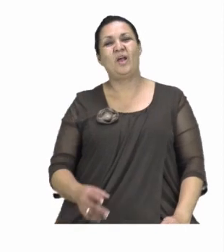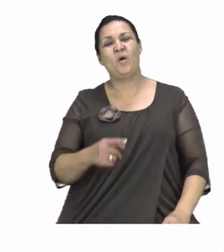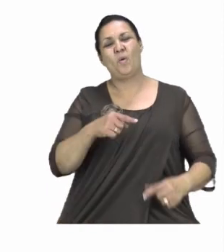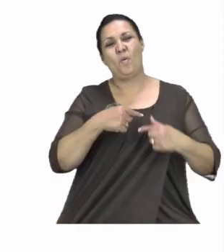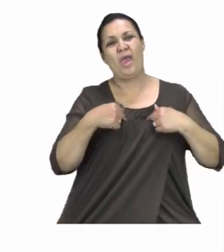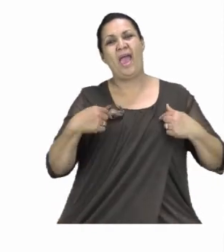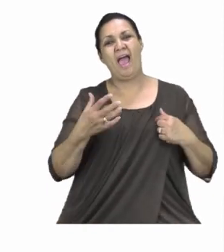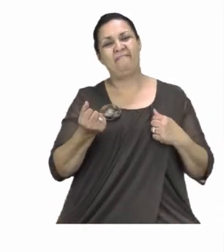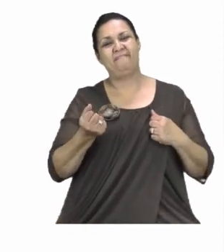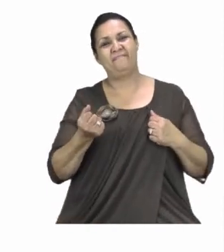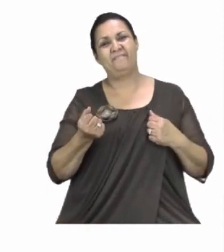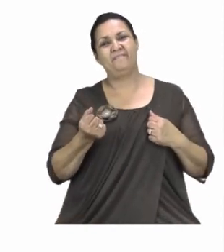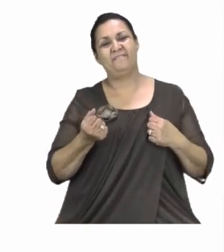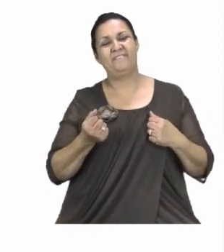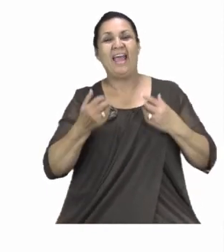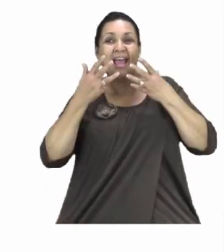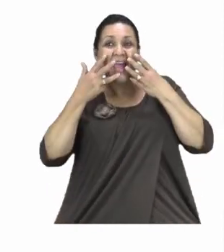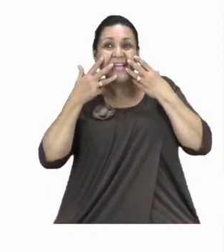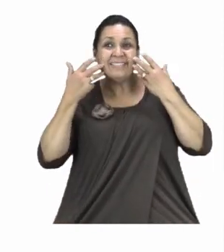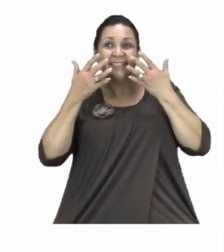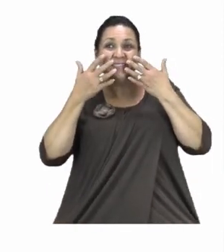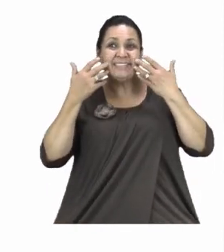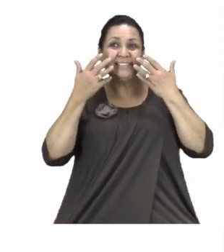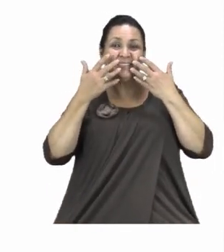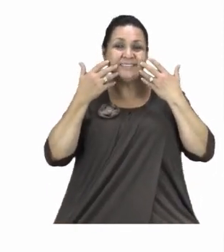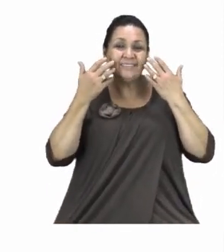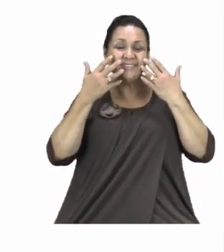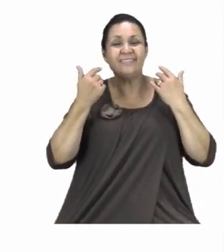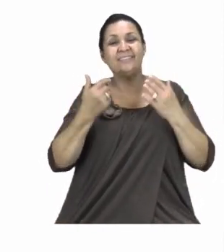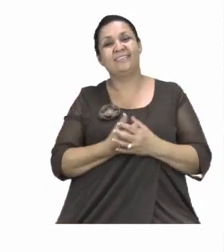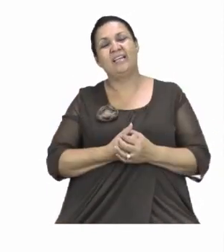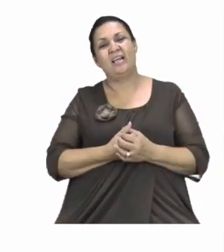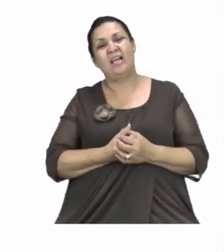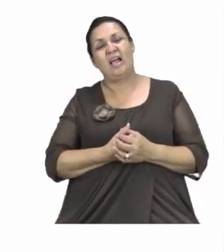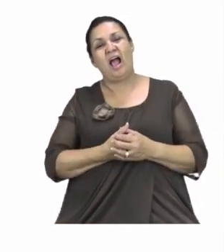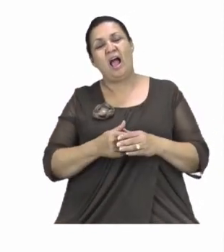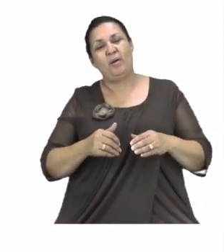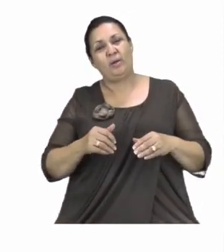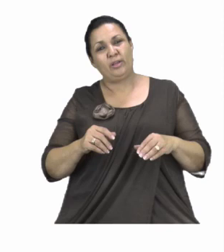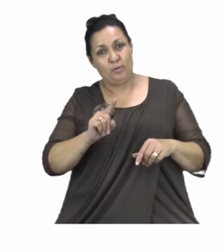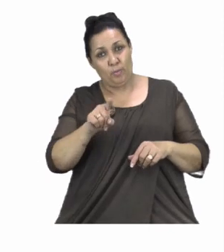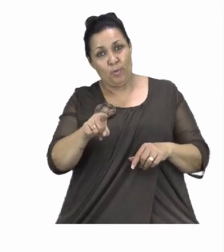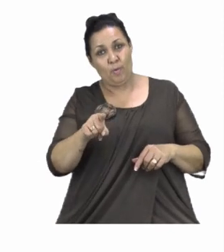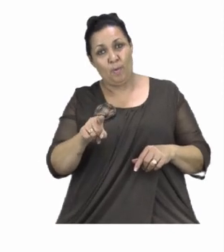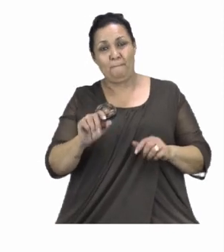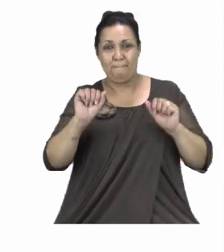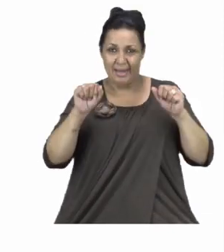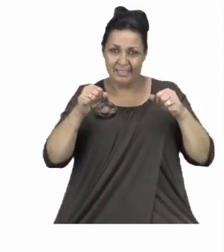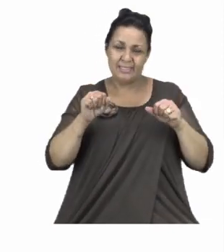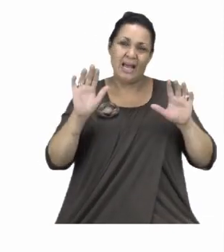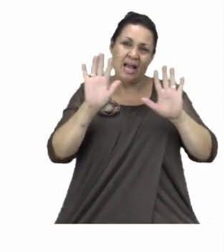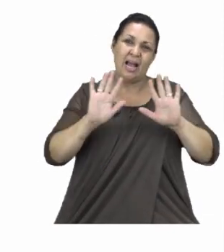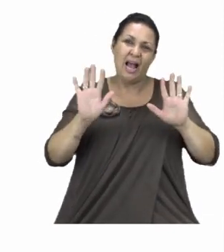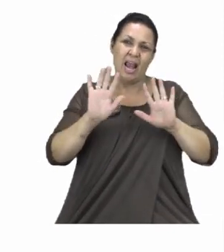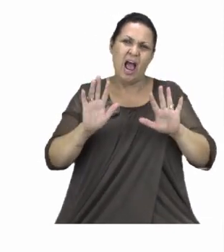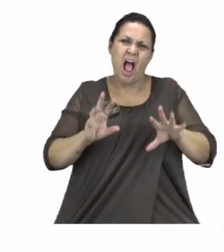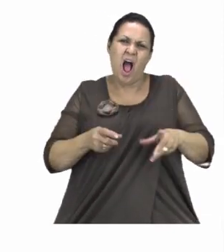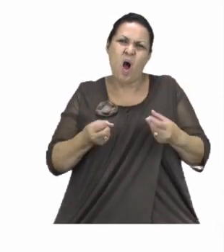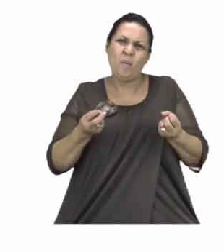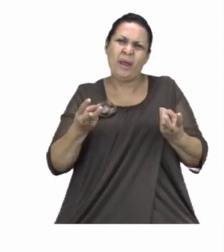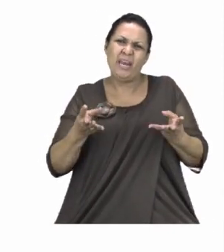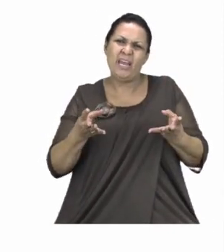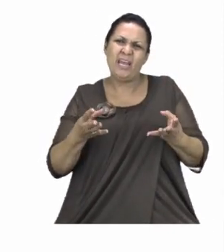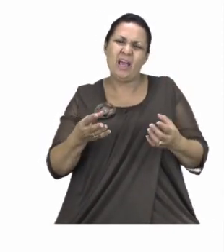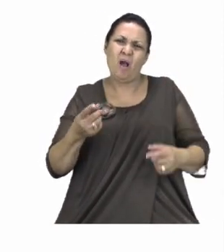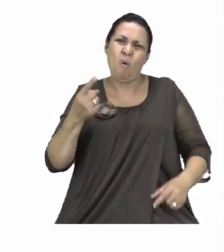have cats that we have to color. And how many cats are you going to color, grade